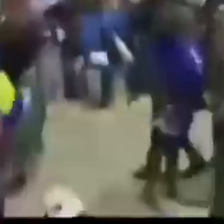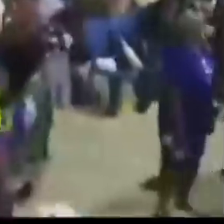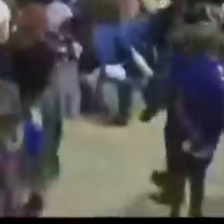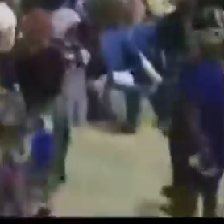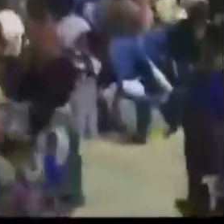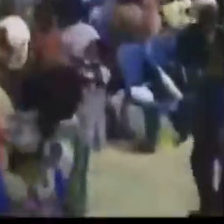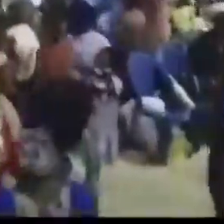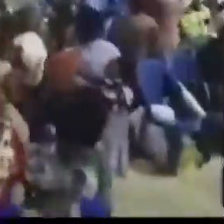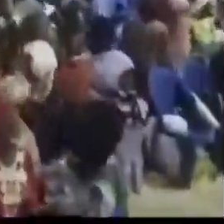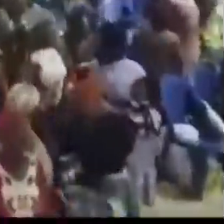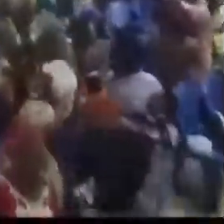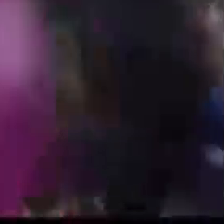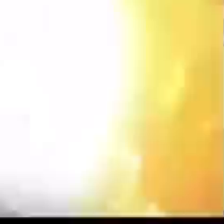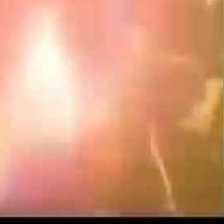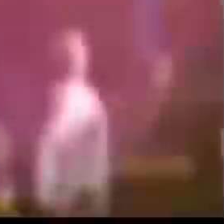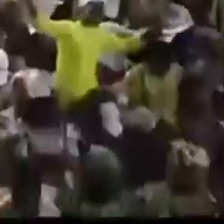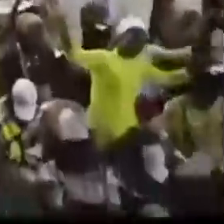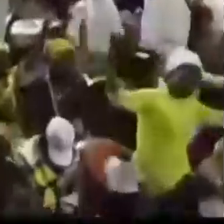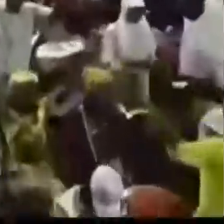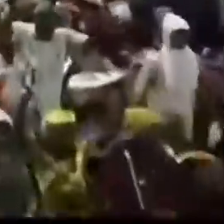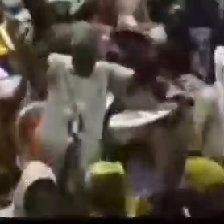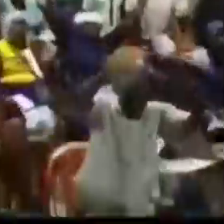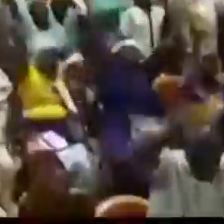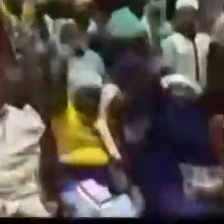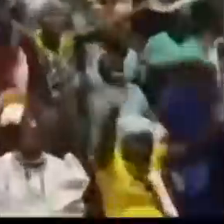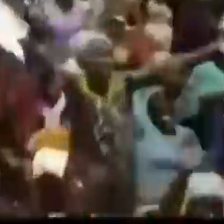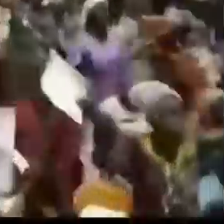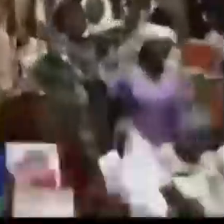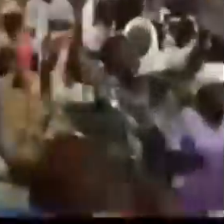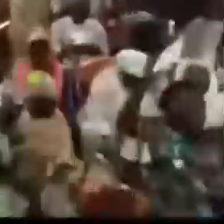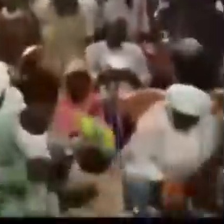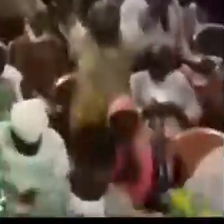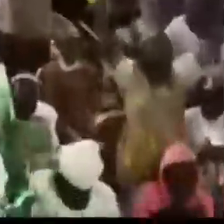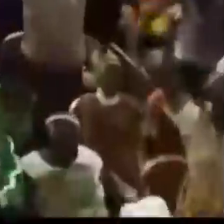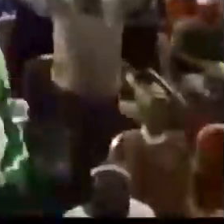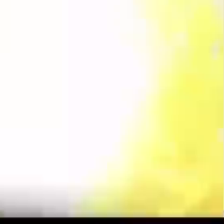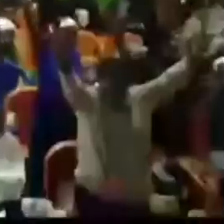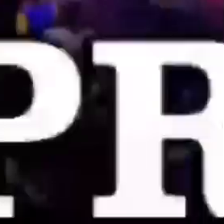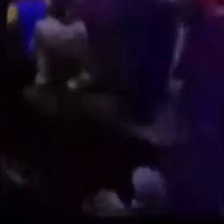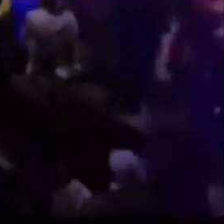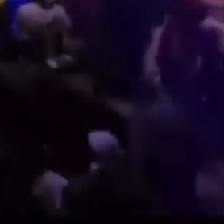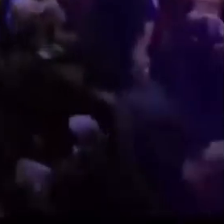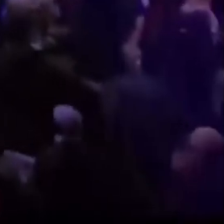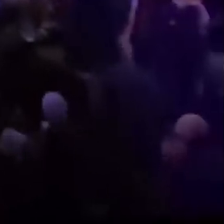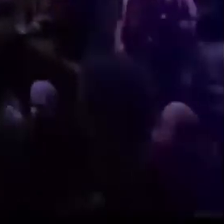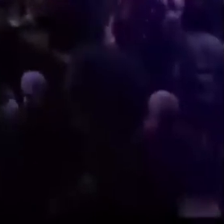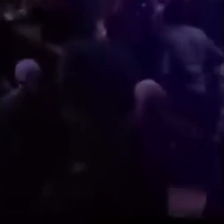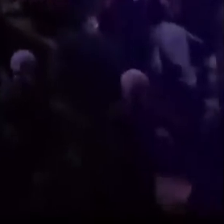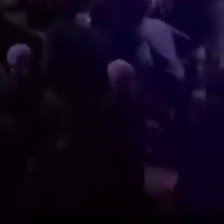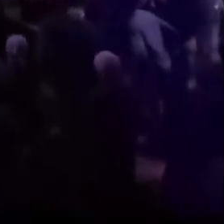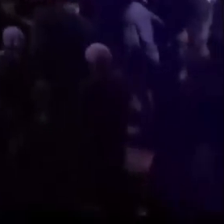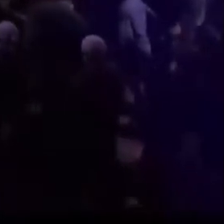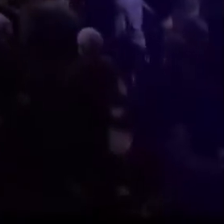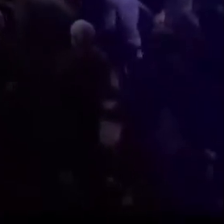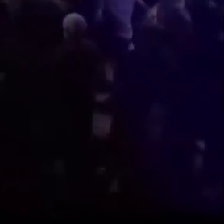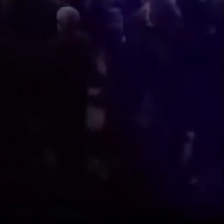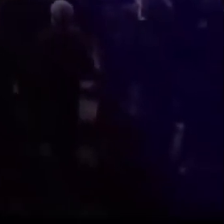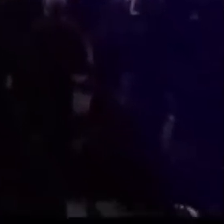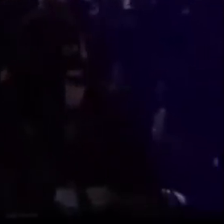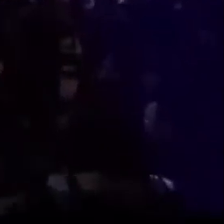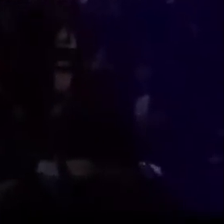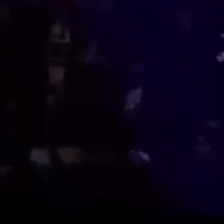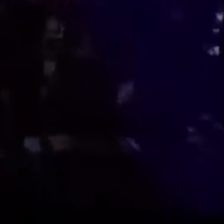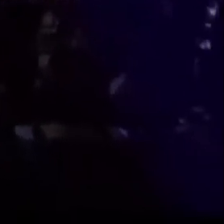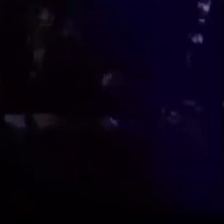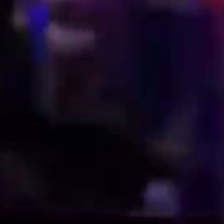bọ̀. Ló fún wa pé máa gbàlejò Olúwa. Nínú ìsọjí ẹlẹ́gbẹ̀rẹ̀ lọ́jọ́ mẹ́ta yìí 72 hours ló fún wa pé July